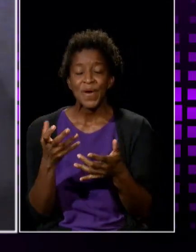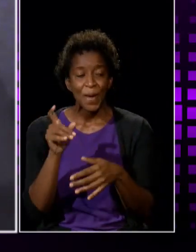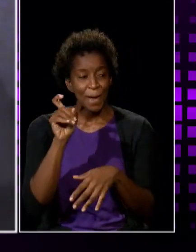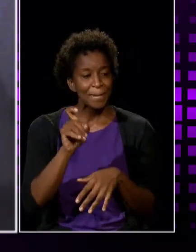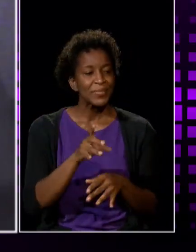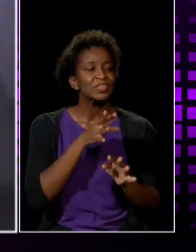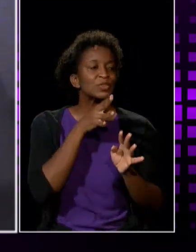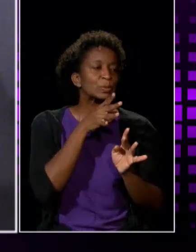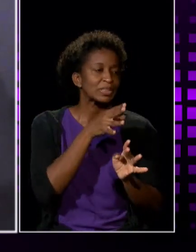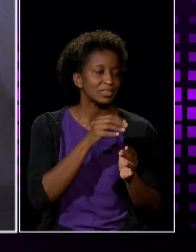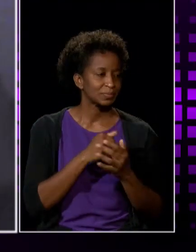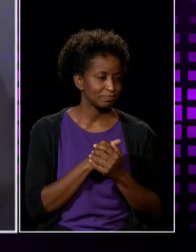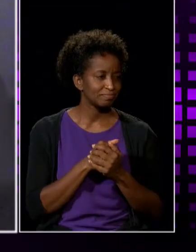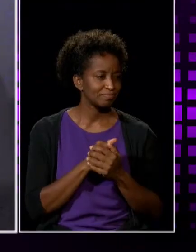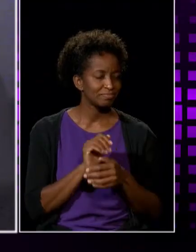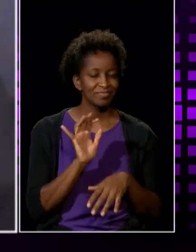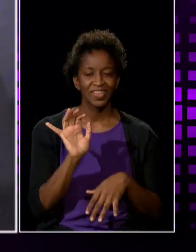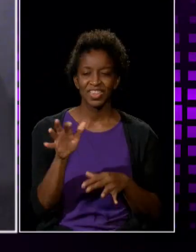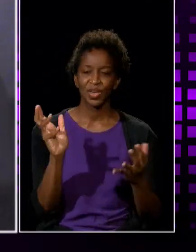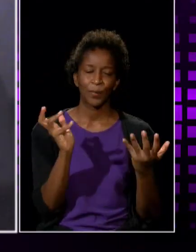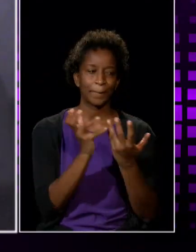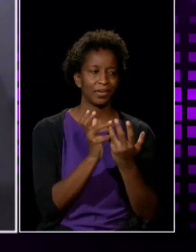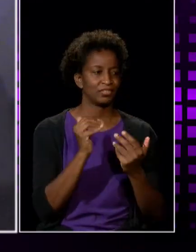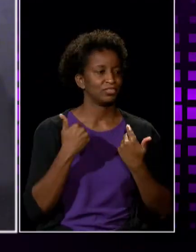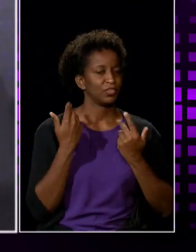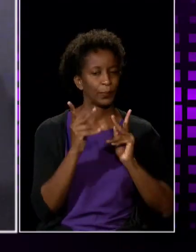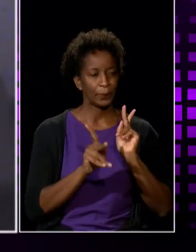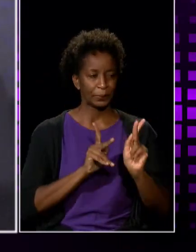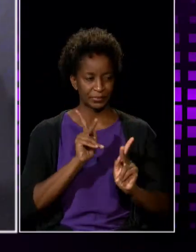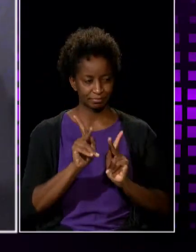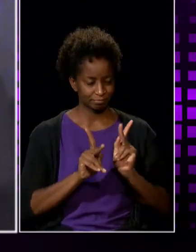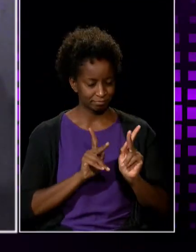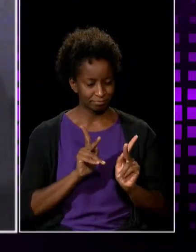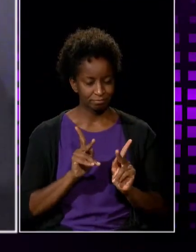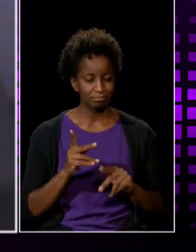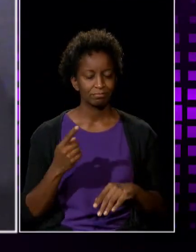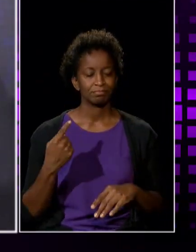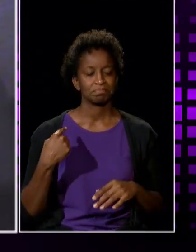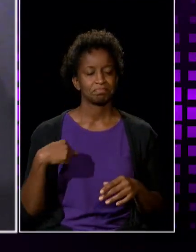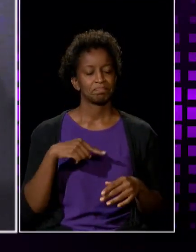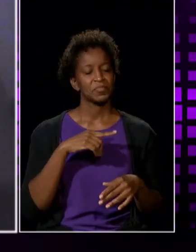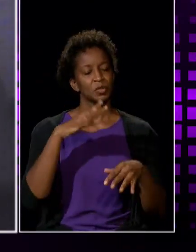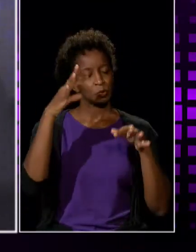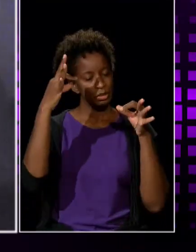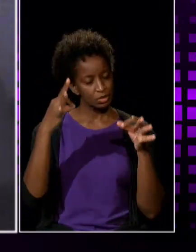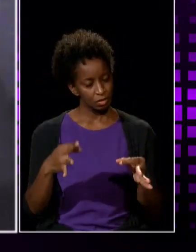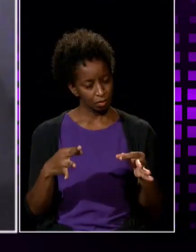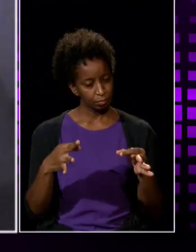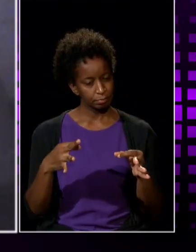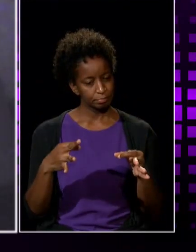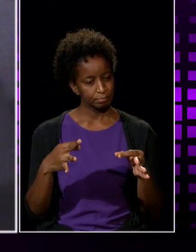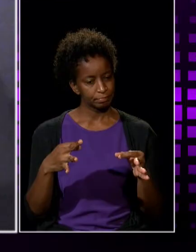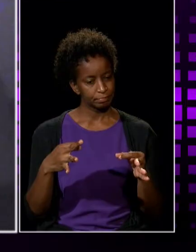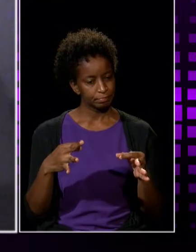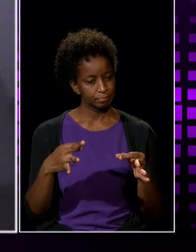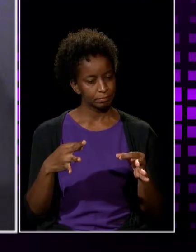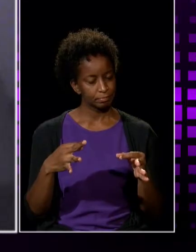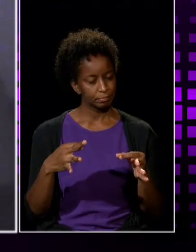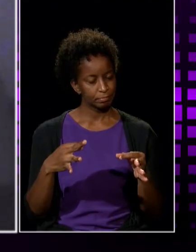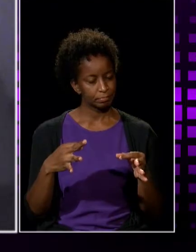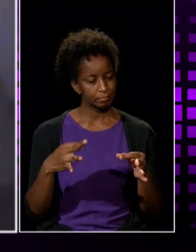be presented for the youth. We took the step of saying, okay, we would be our